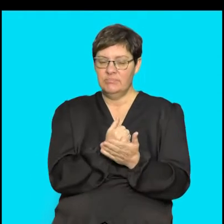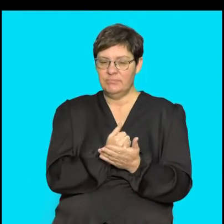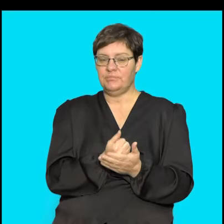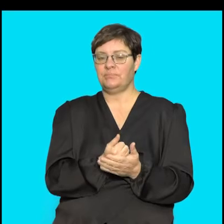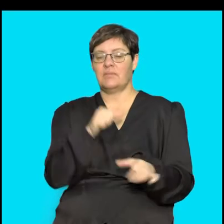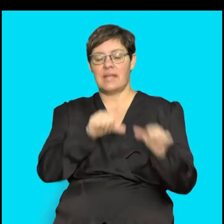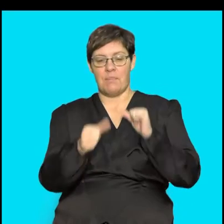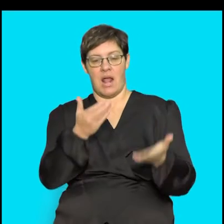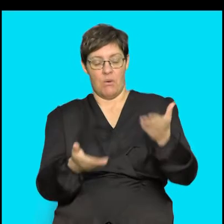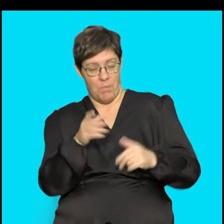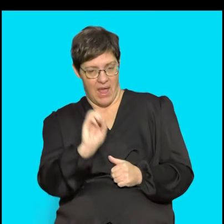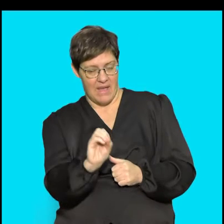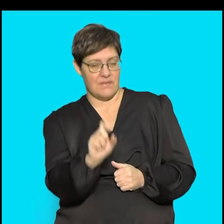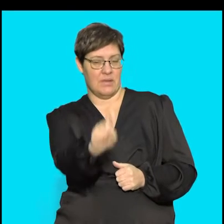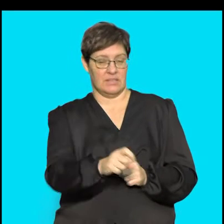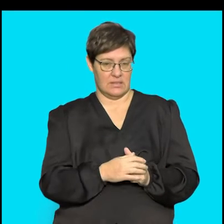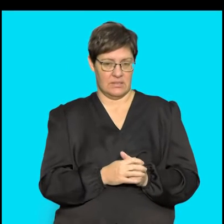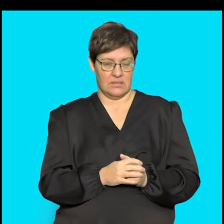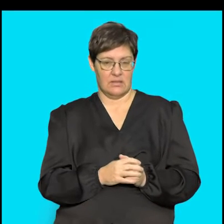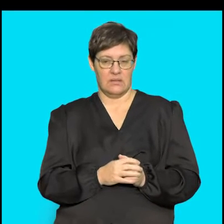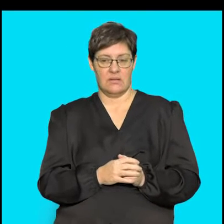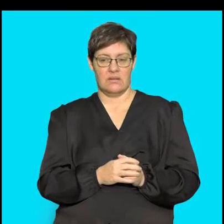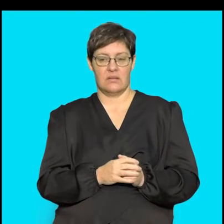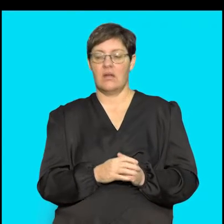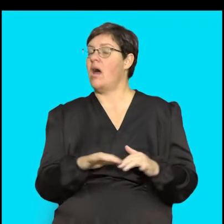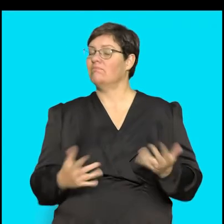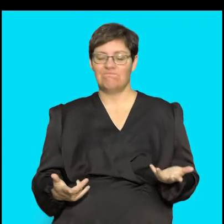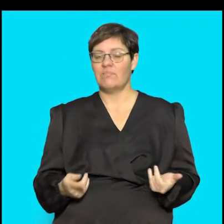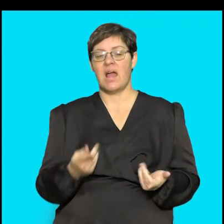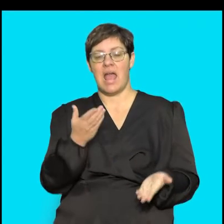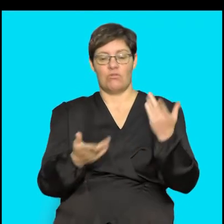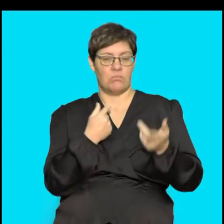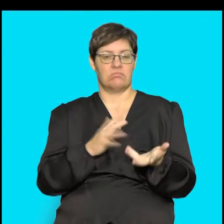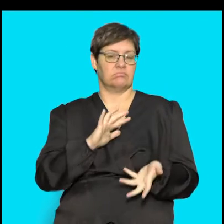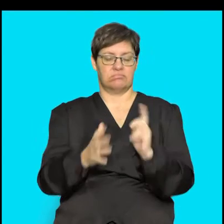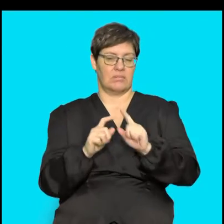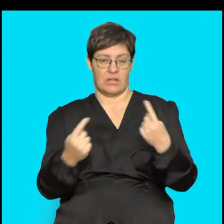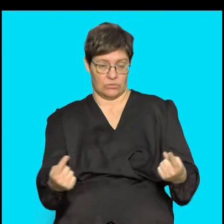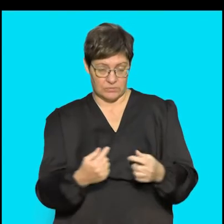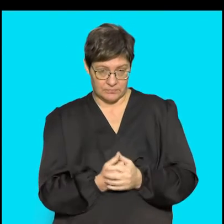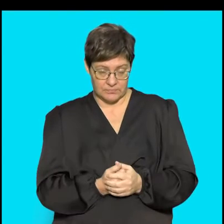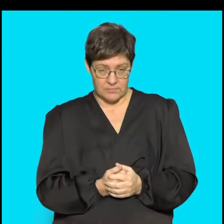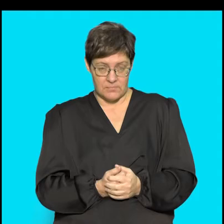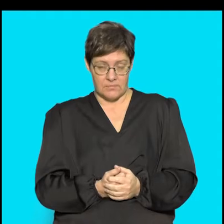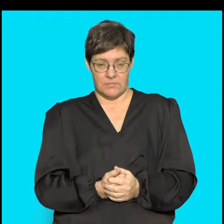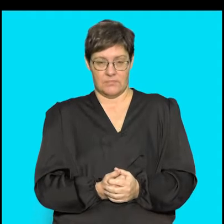must be a state of chemical equilibrium, else the equilibrium cannot be disturbed.